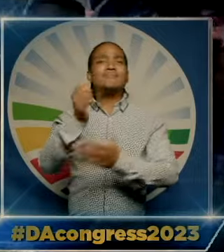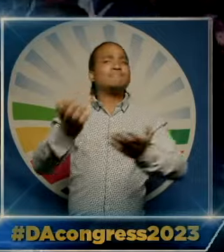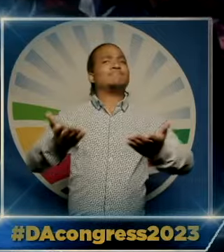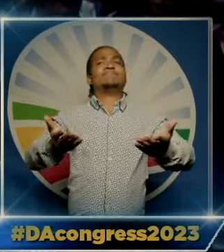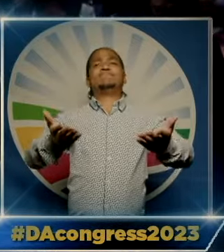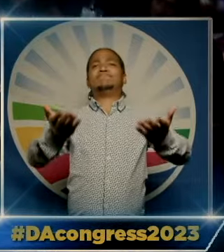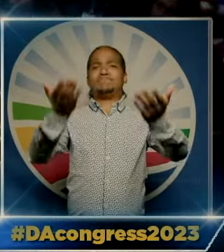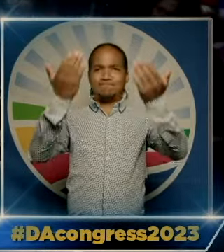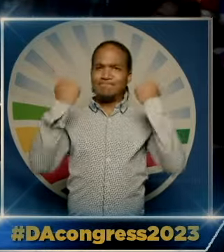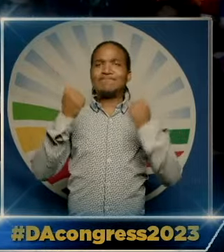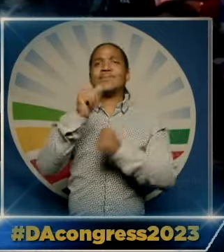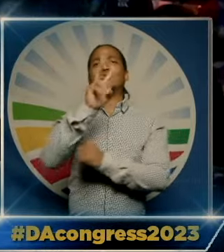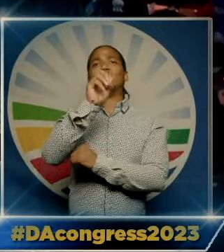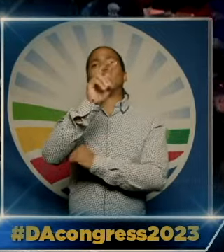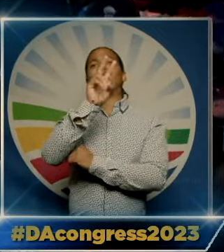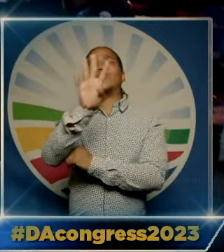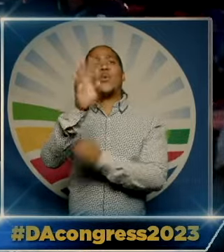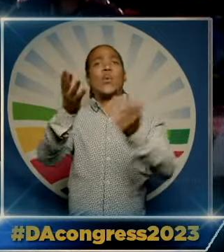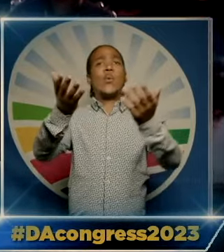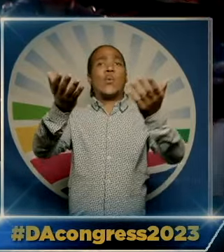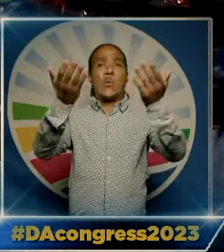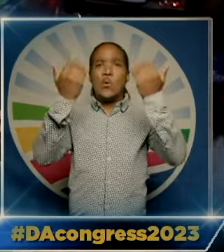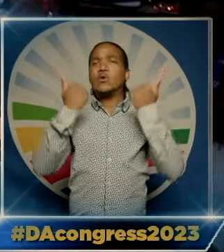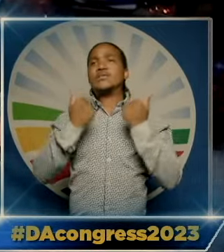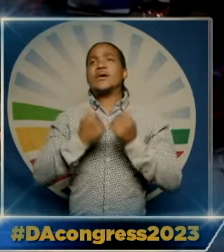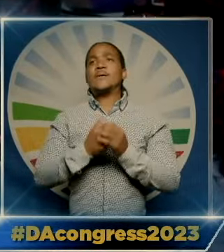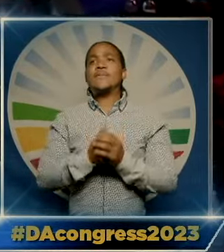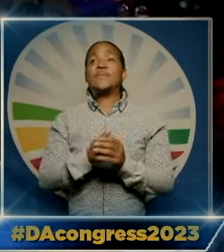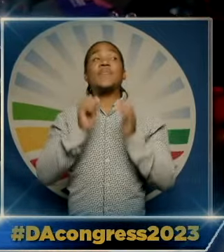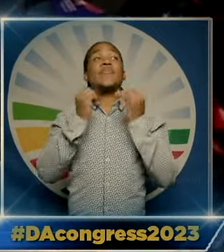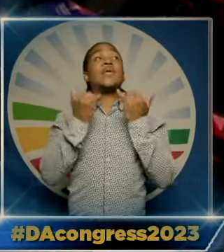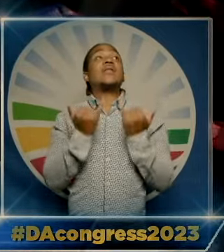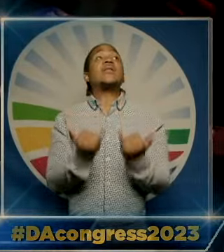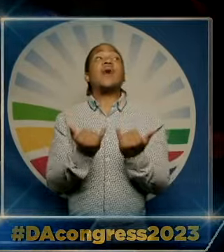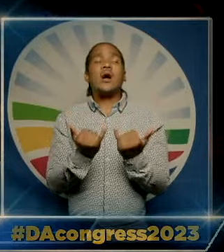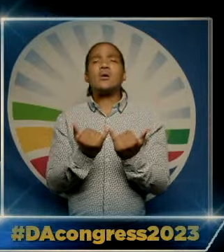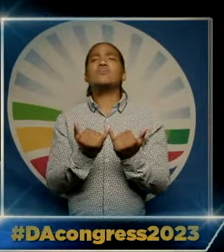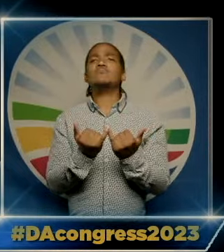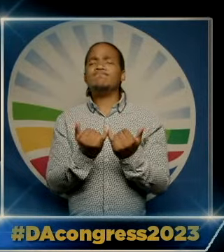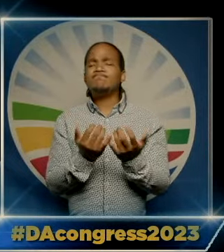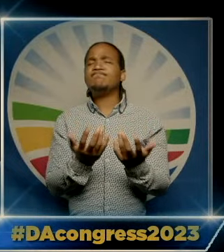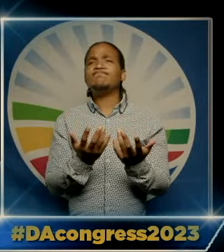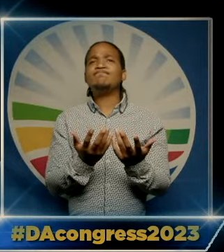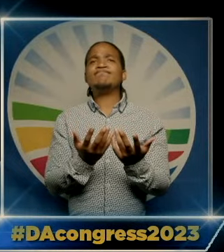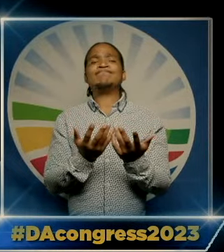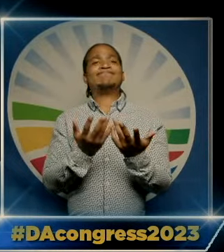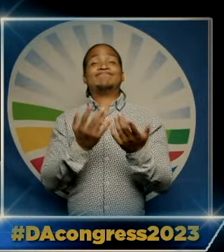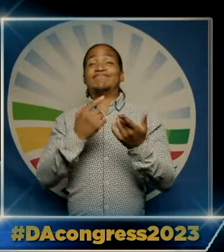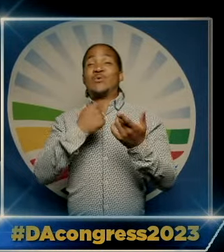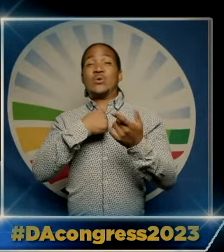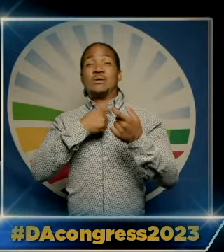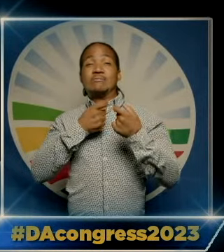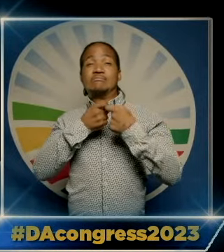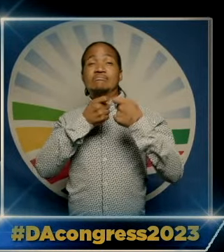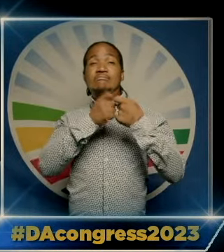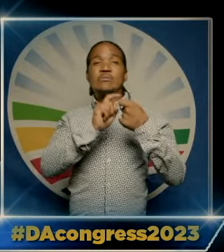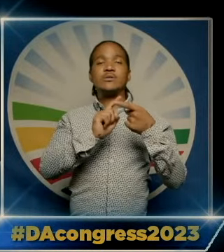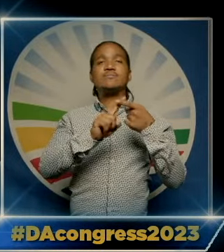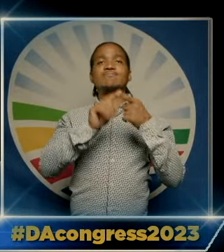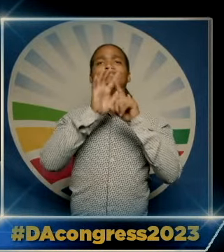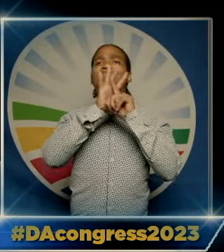Oza! Oza! In opposition, we put our gloves on and we go toe-to-toe with corruption and